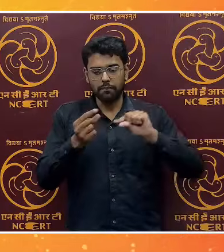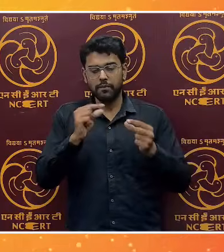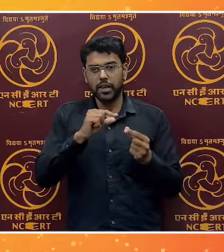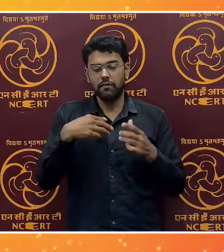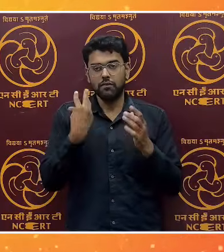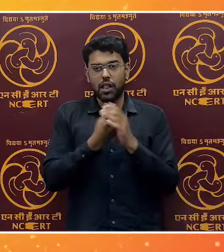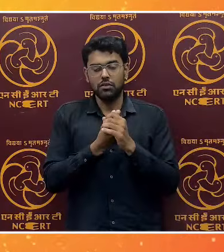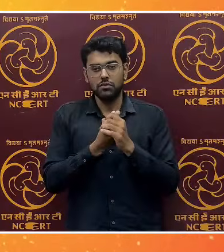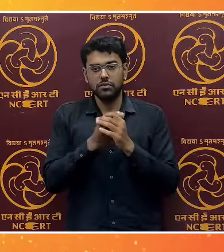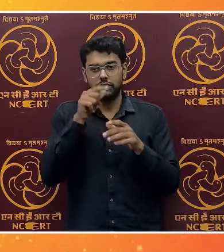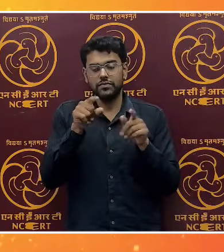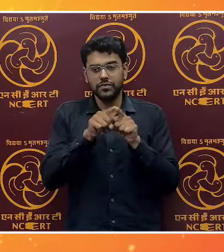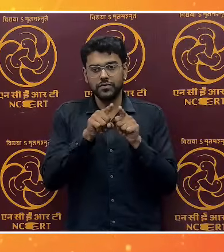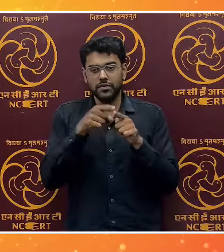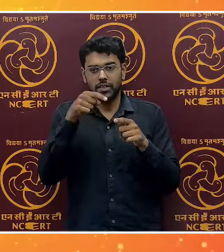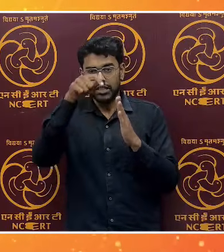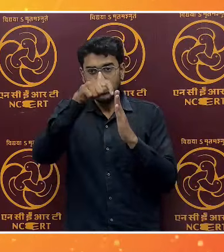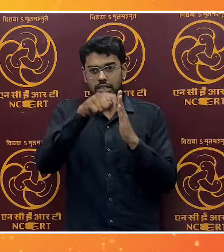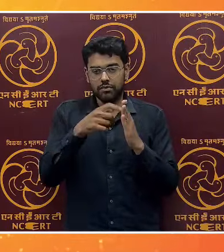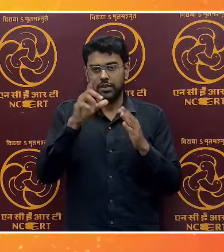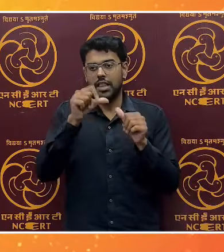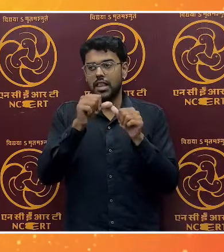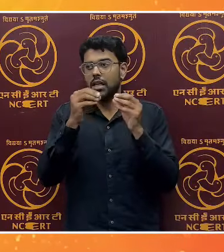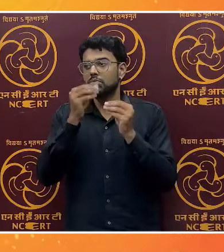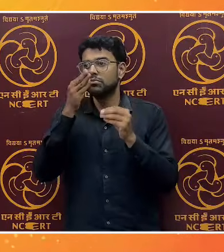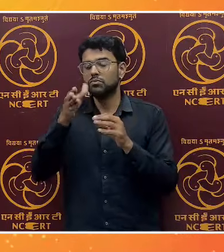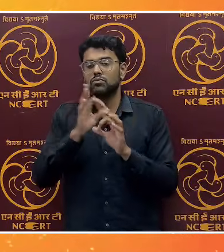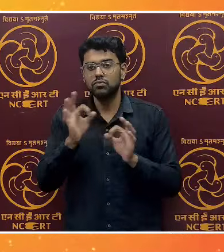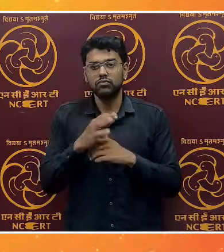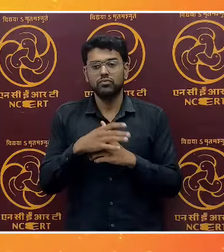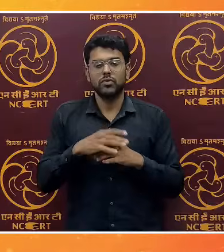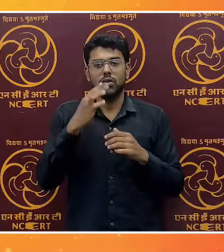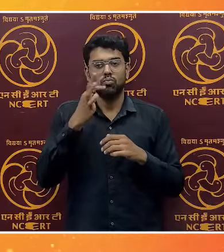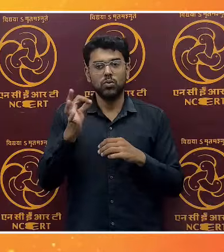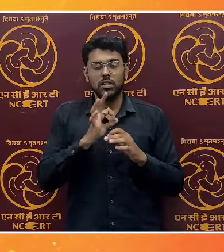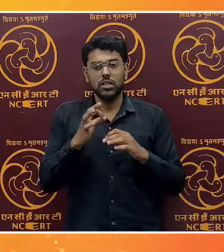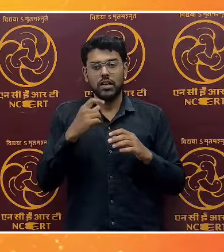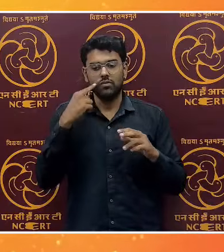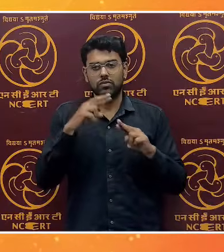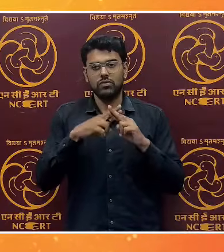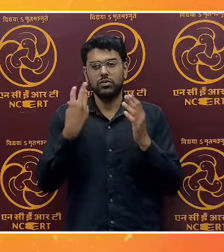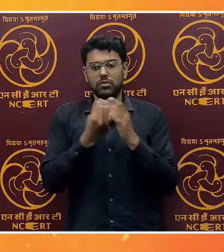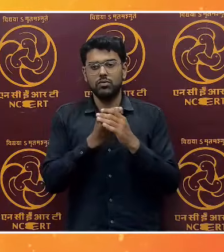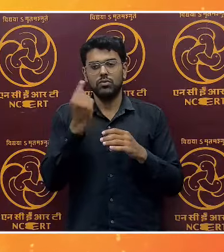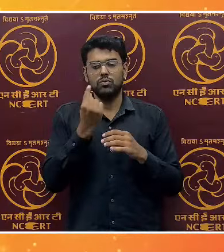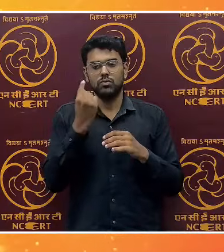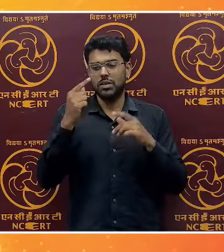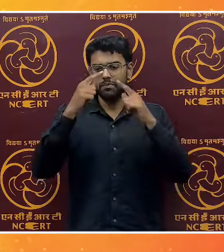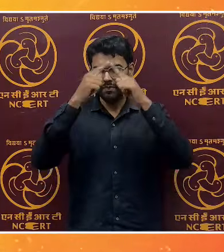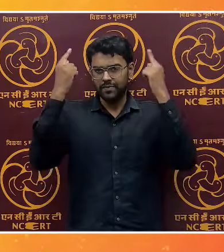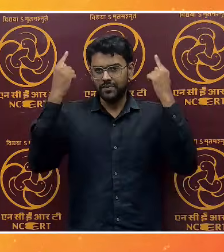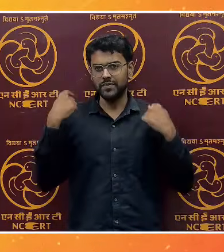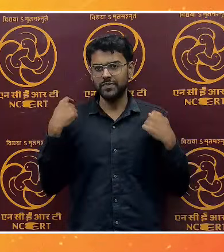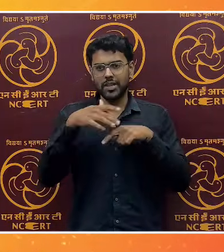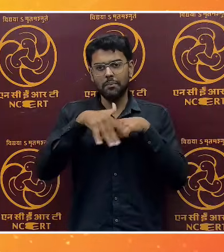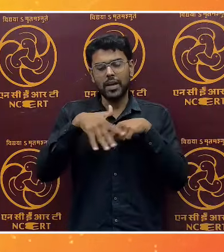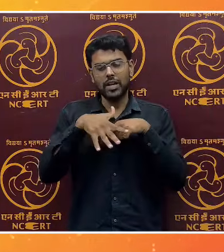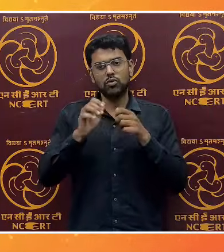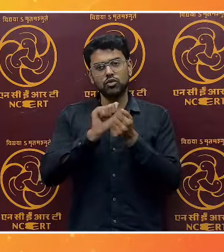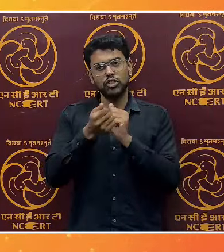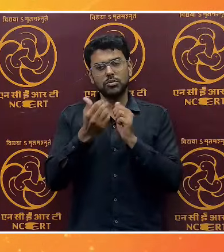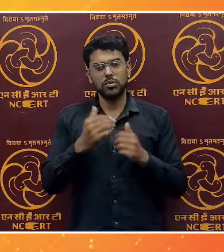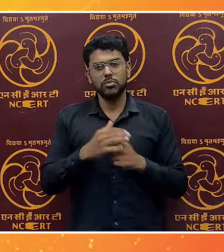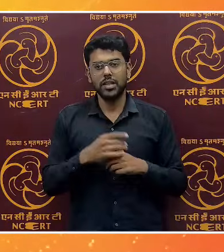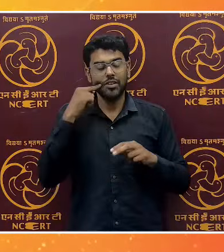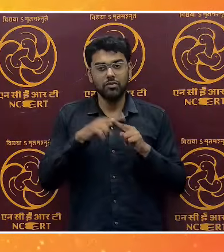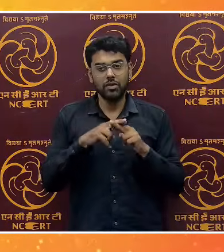need to go to the lab, right? Real laboratory. Yeah, we just use the picture and we just replace the background. So if